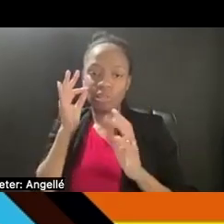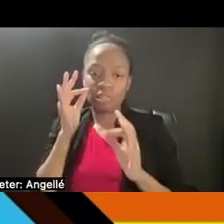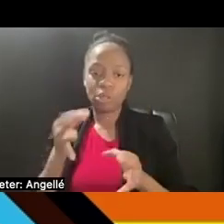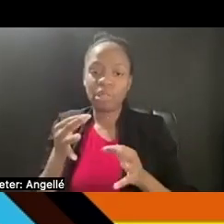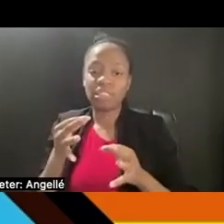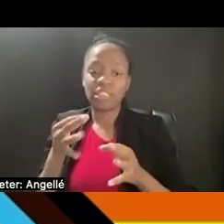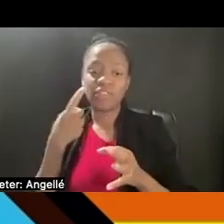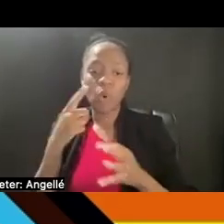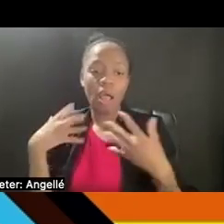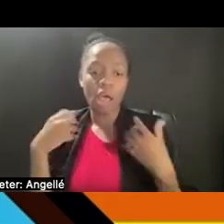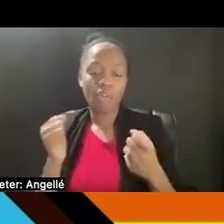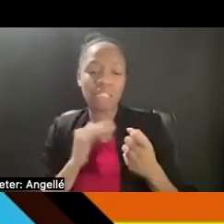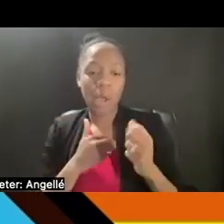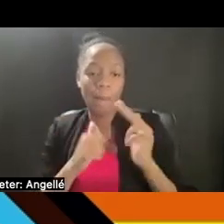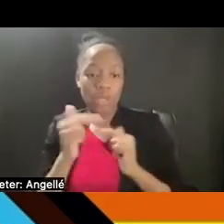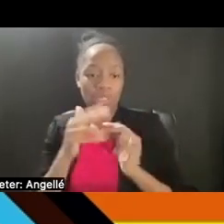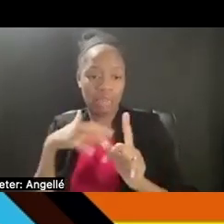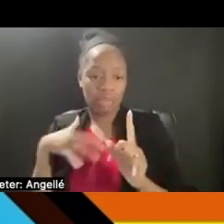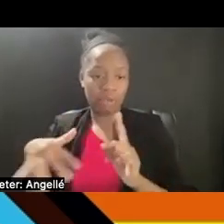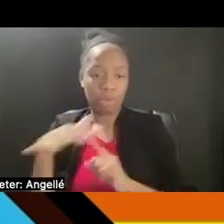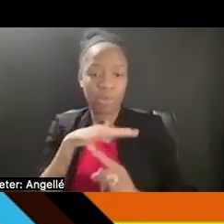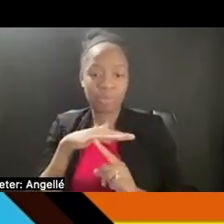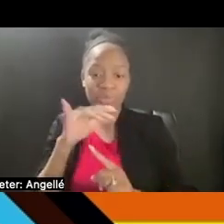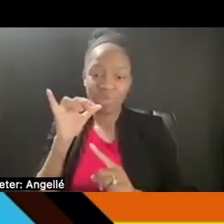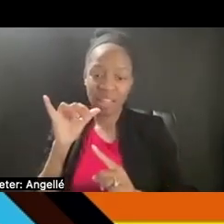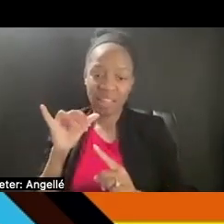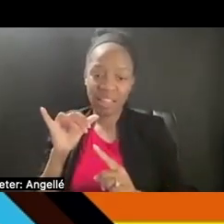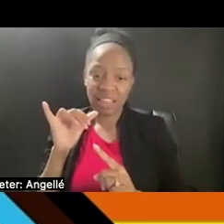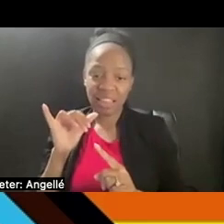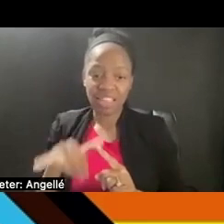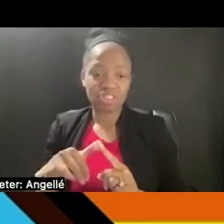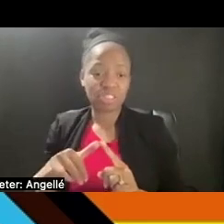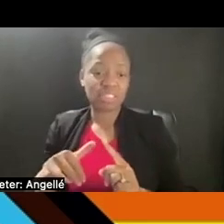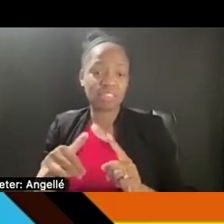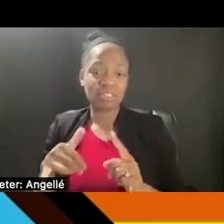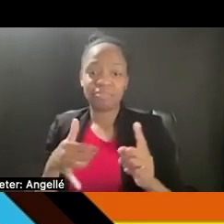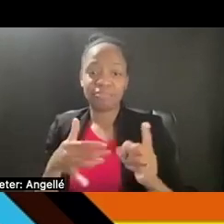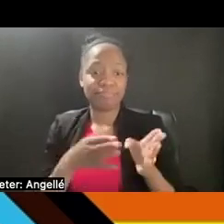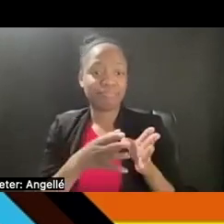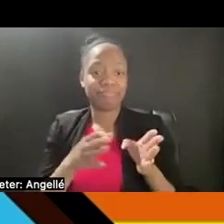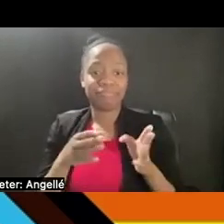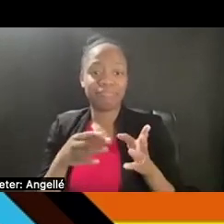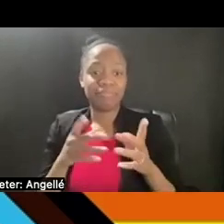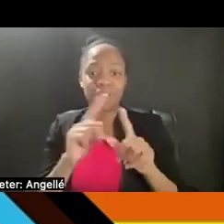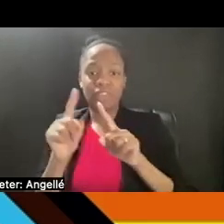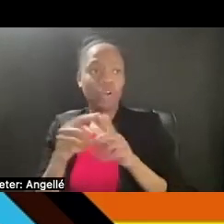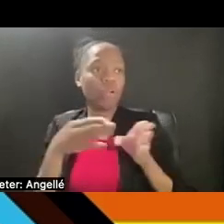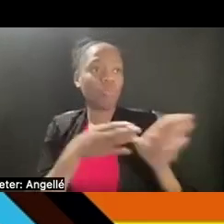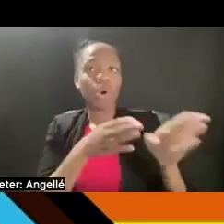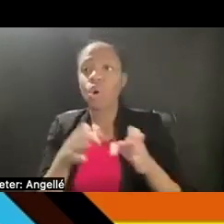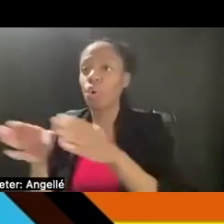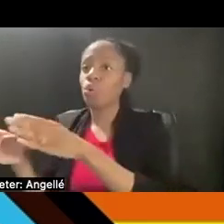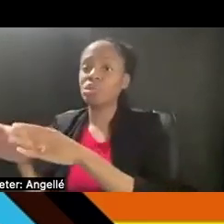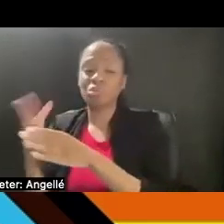environment. And the built environment that we've created are just sprawling roads, and we don't know our neighbors, right?